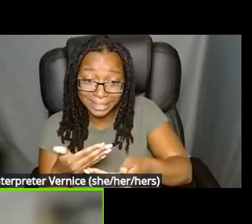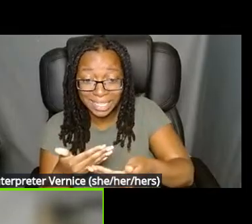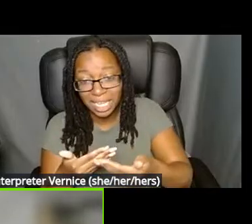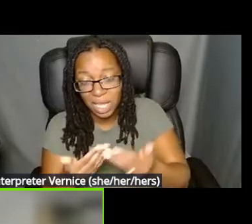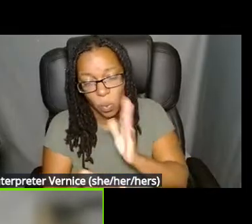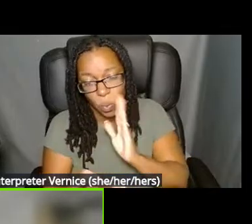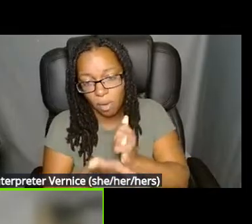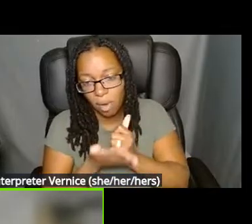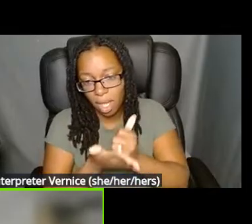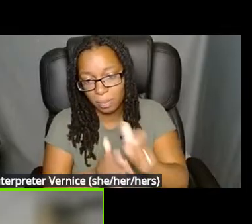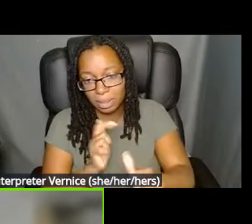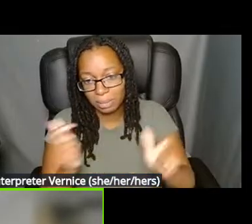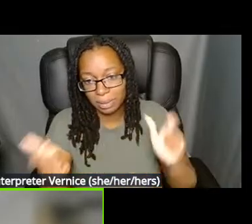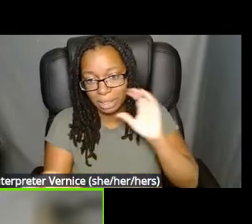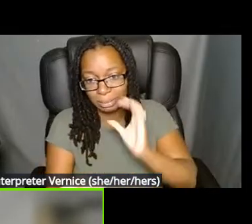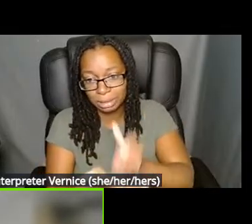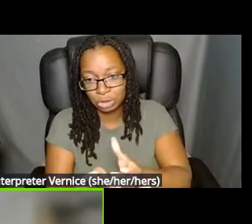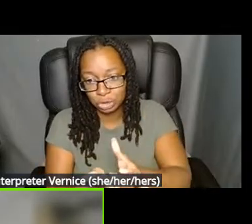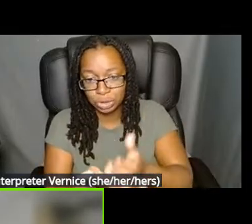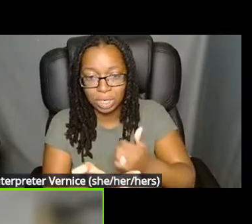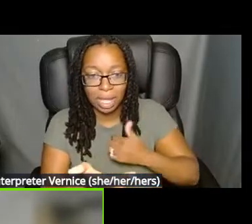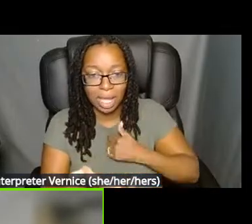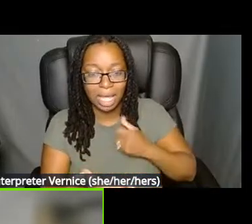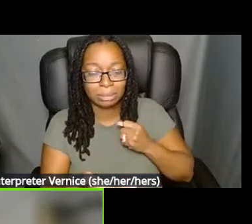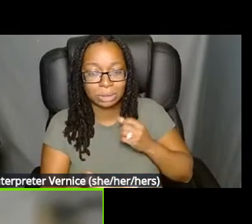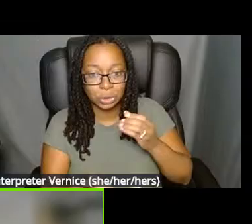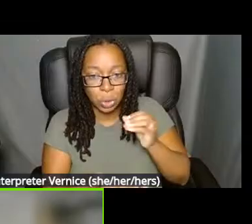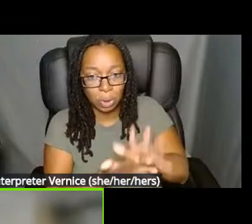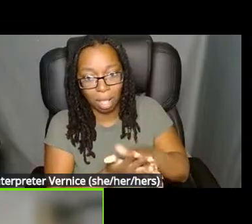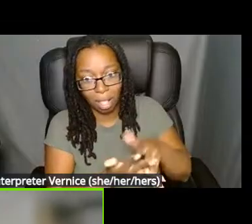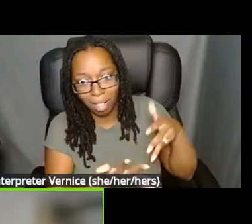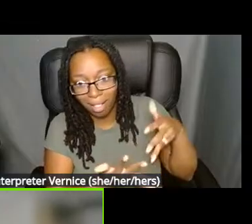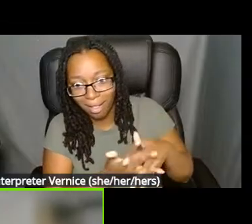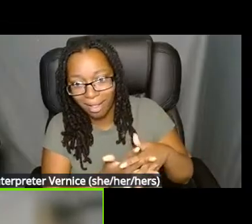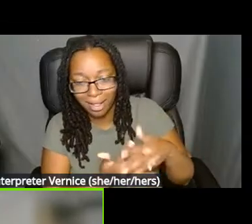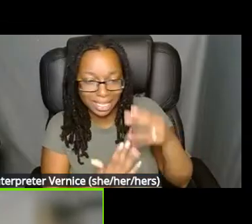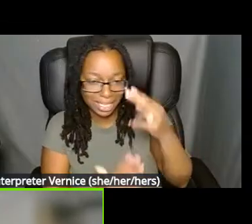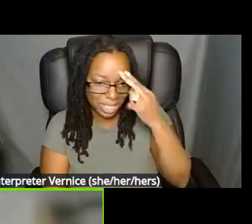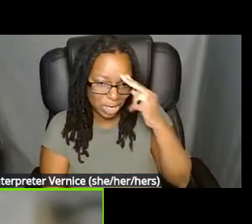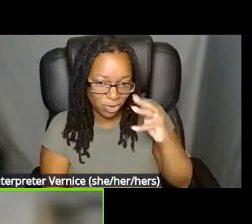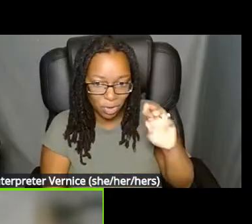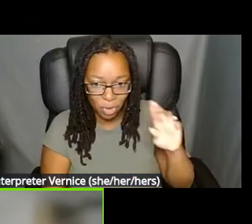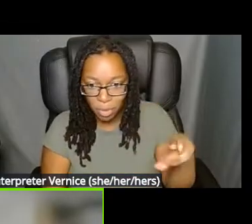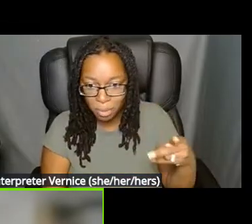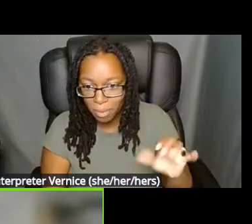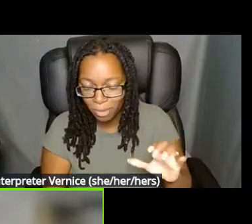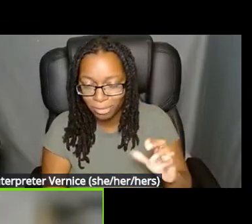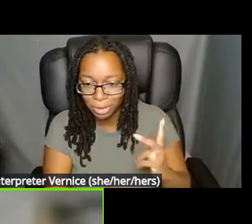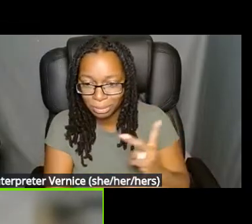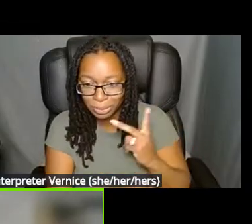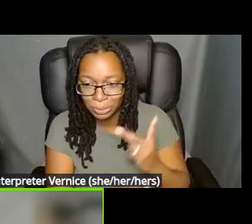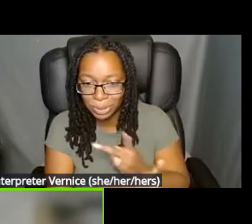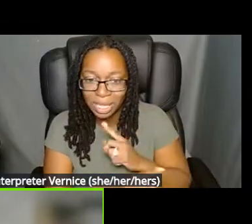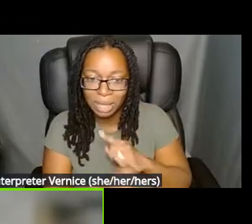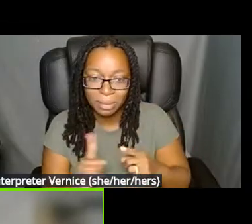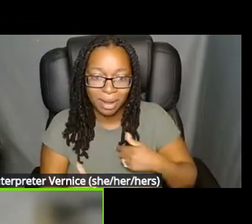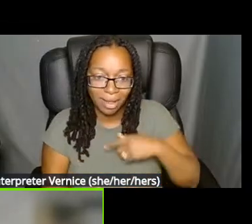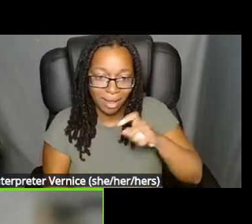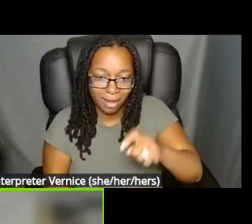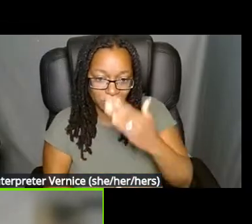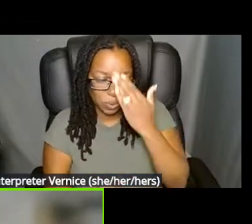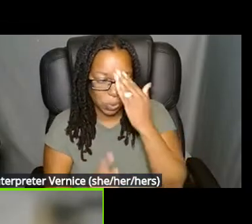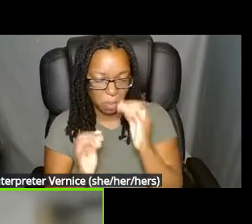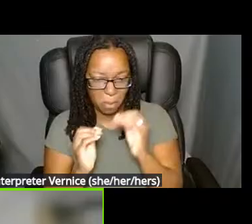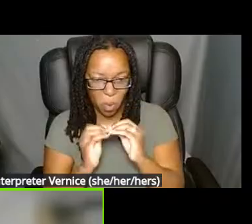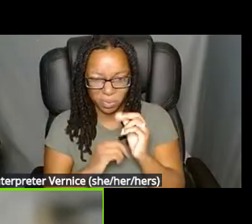am still so attached to neuromorphic computing, but I know I have to do a lot more around it to build that society. So again, you have to be able to go